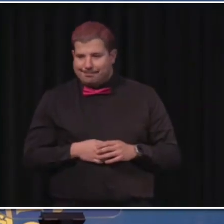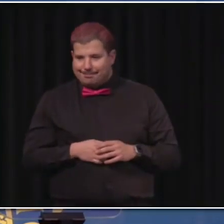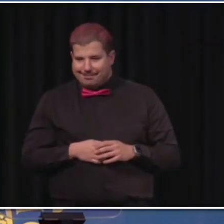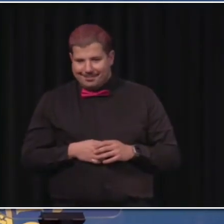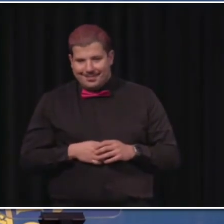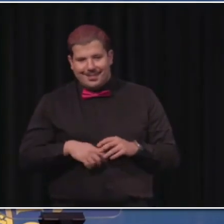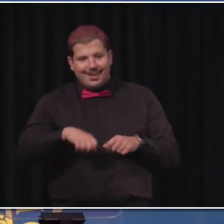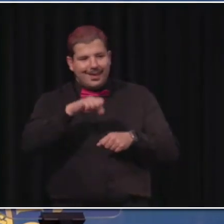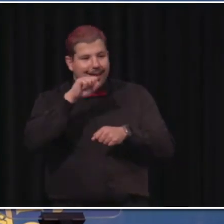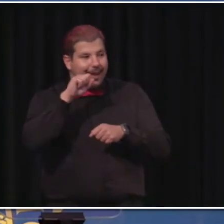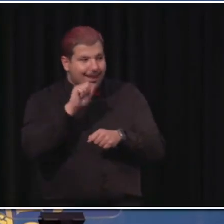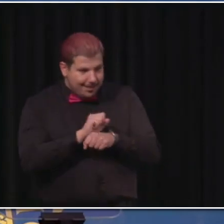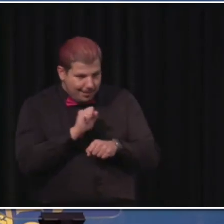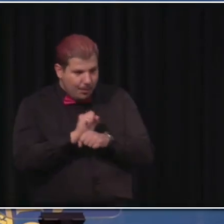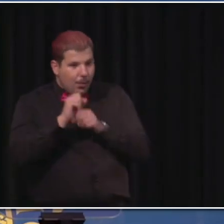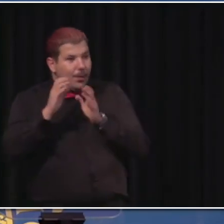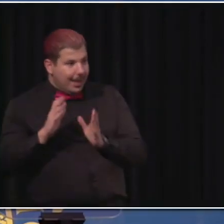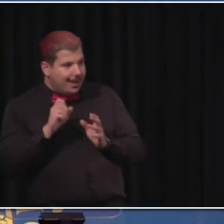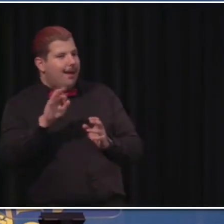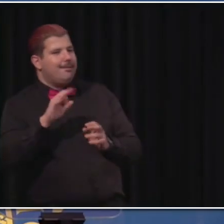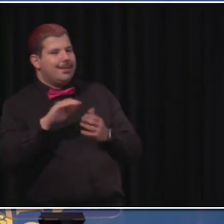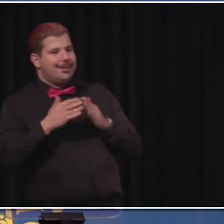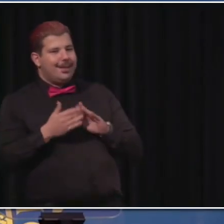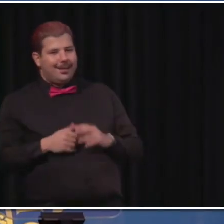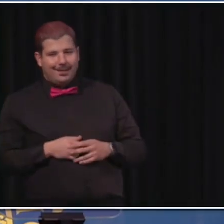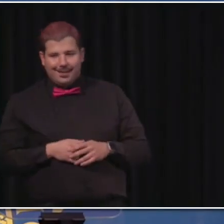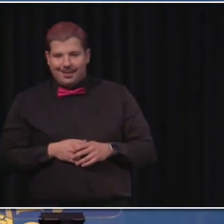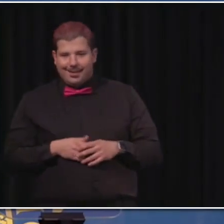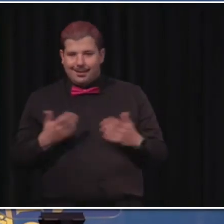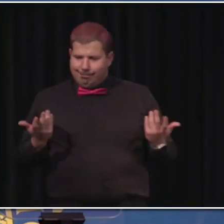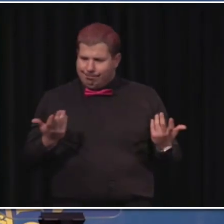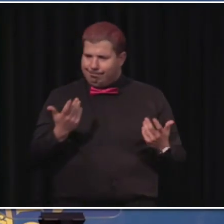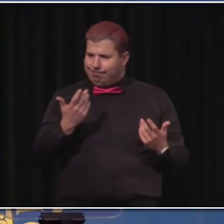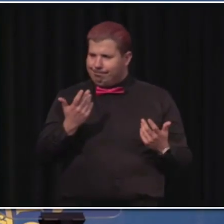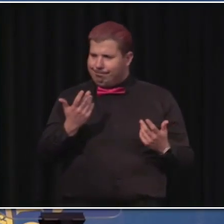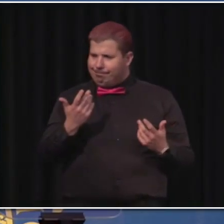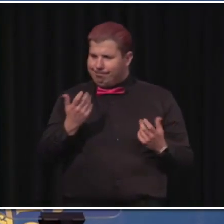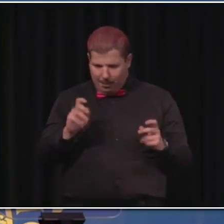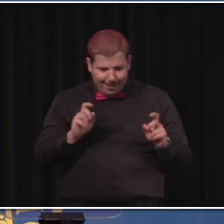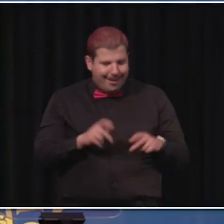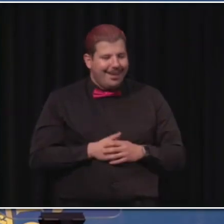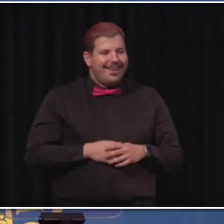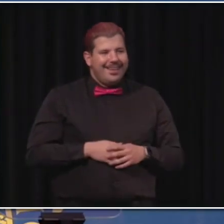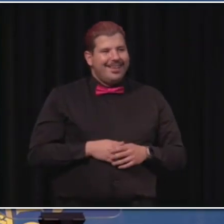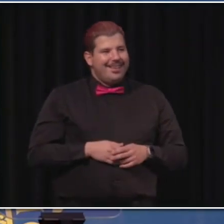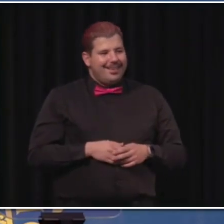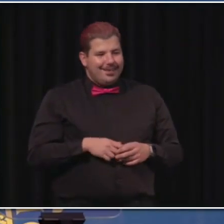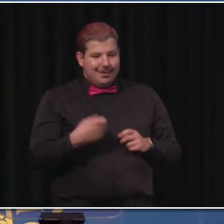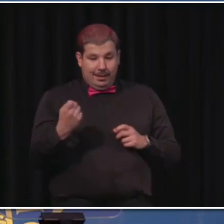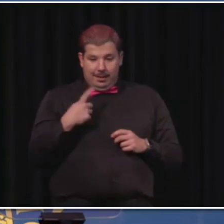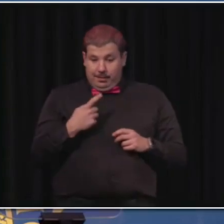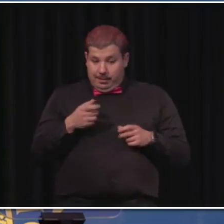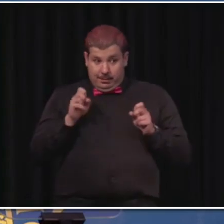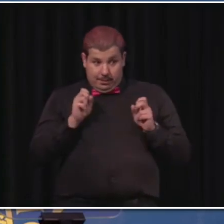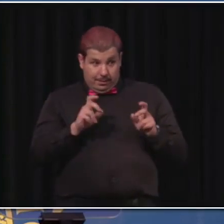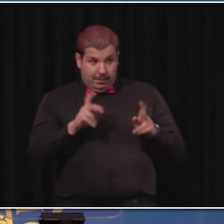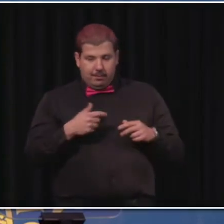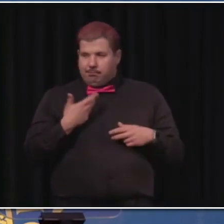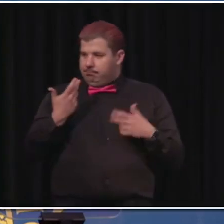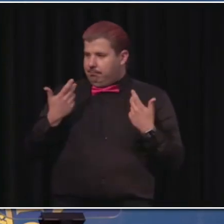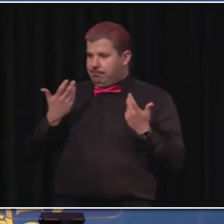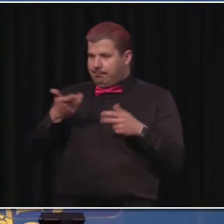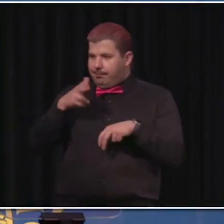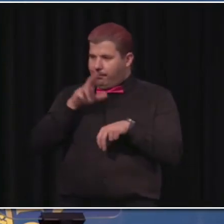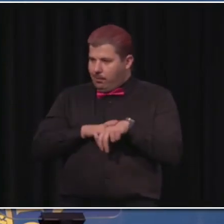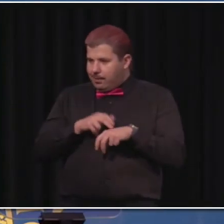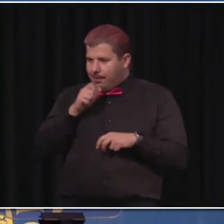as an employee of the city. And I thought, well, okay. And she asked me if that was okay, and I said, of course. I'm not